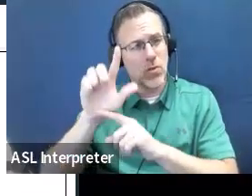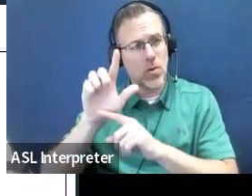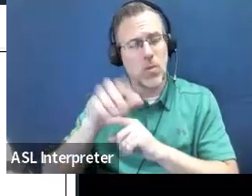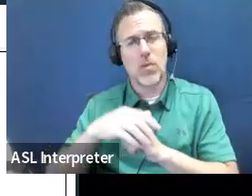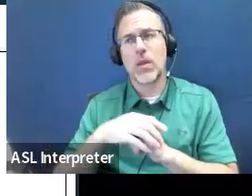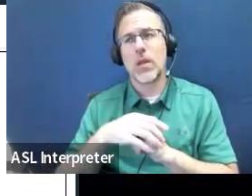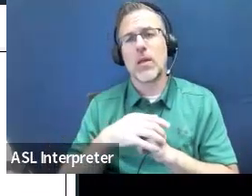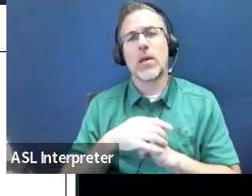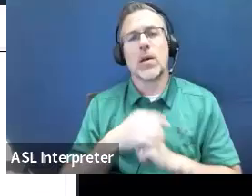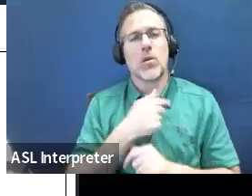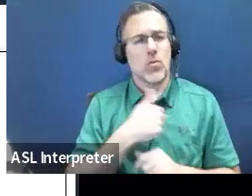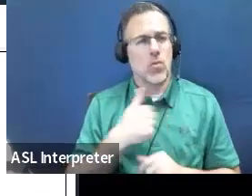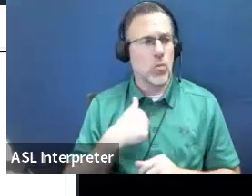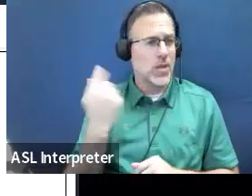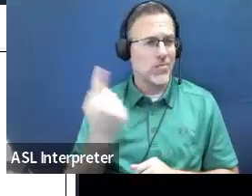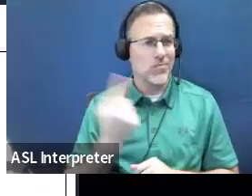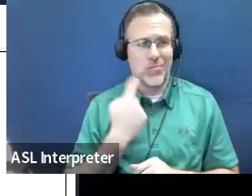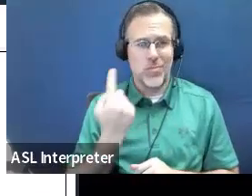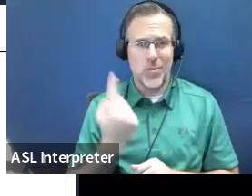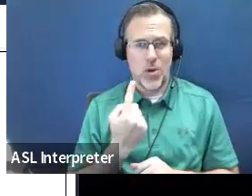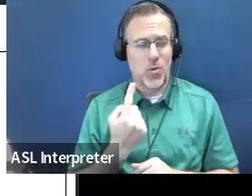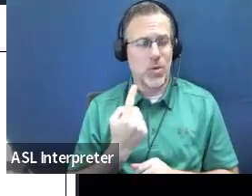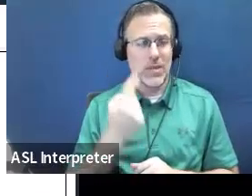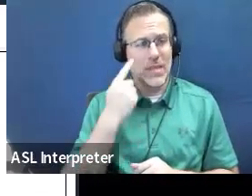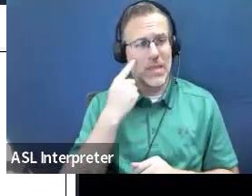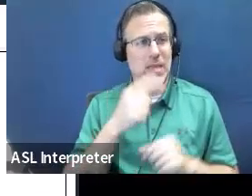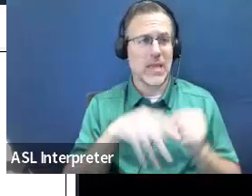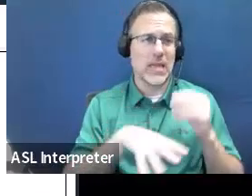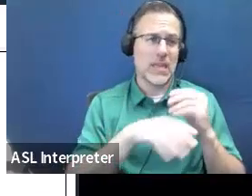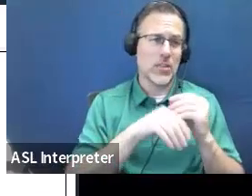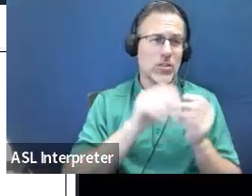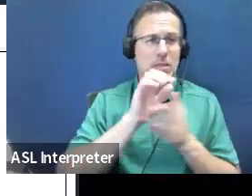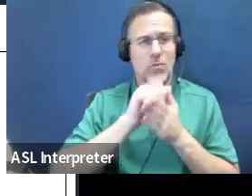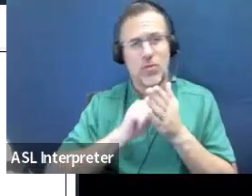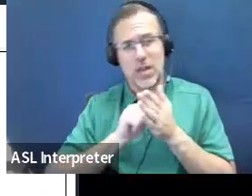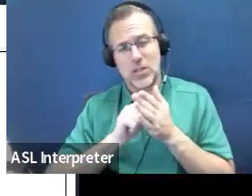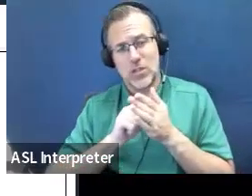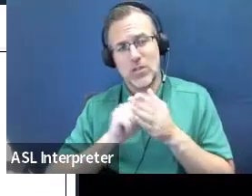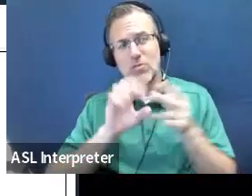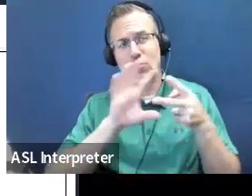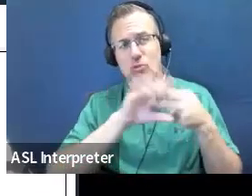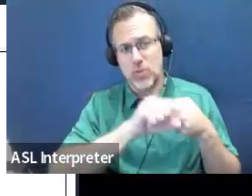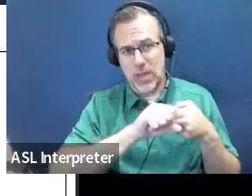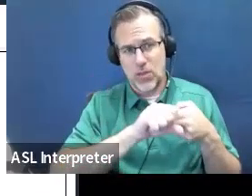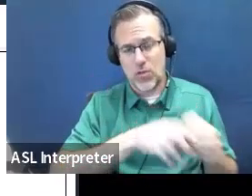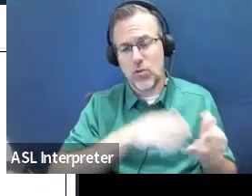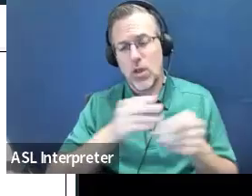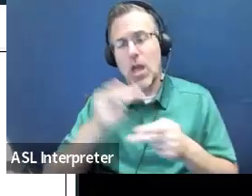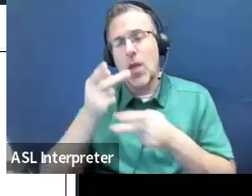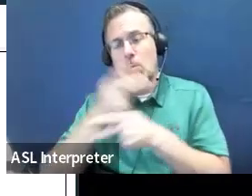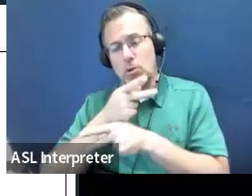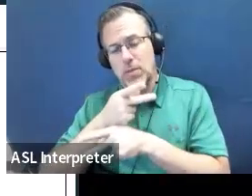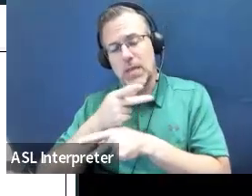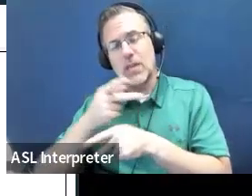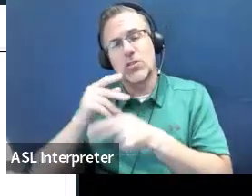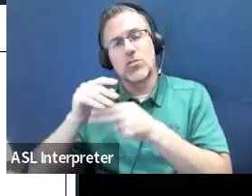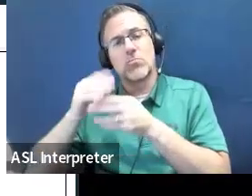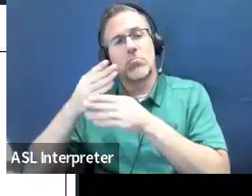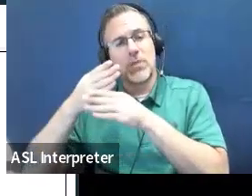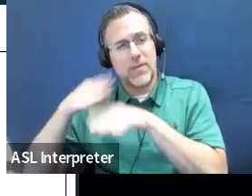this team anyway, have stood behind the addition, subtraction, multiplication, division, those being reciprocal skills, especially in that math